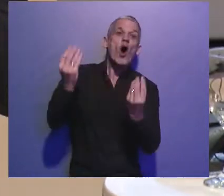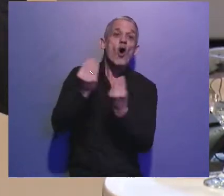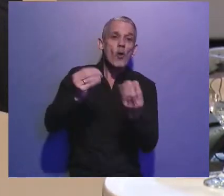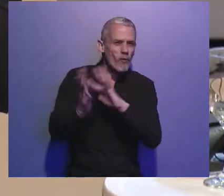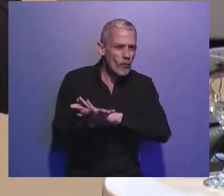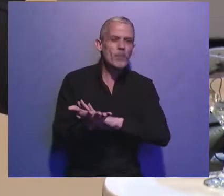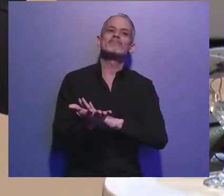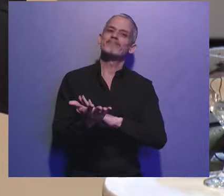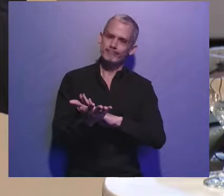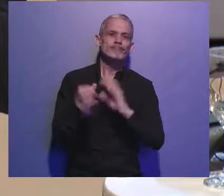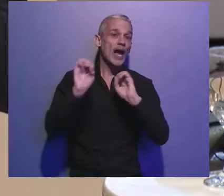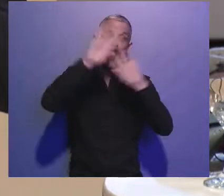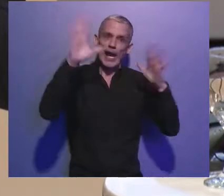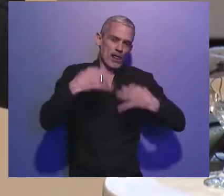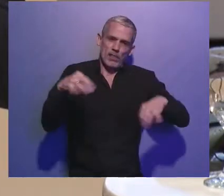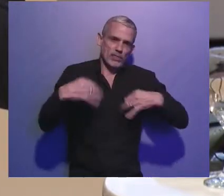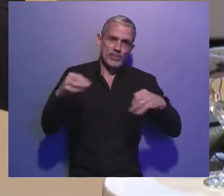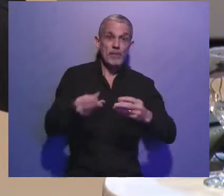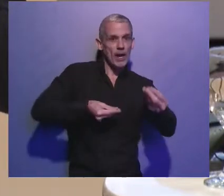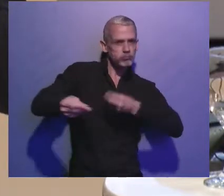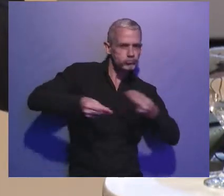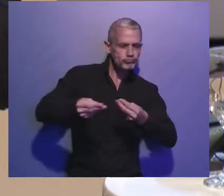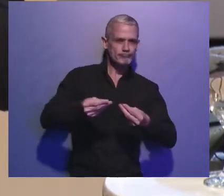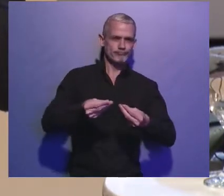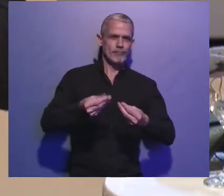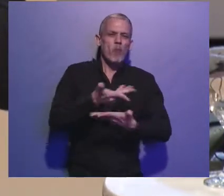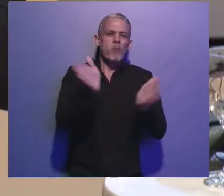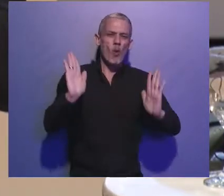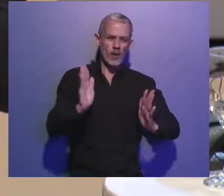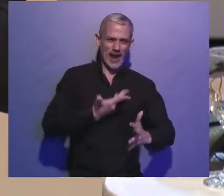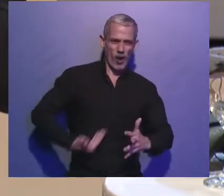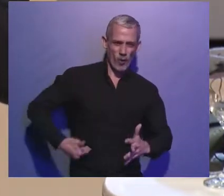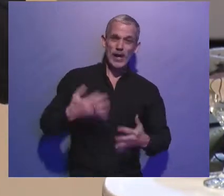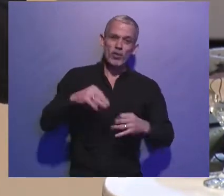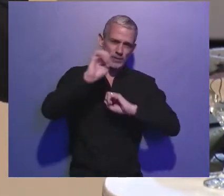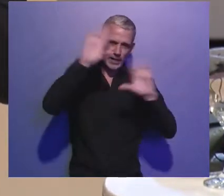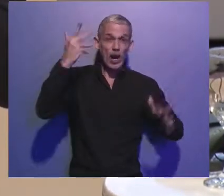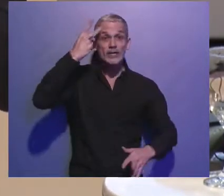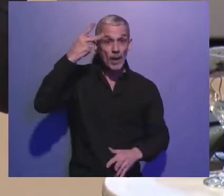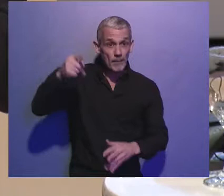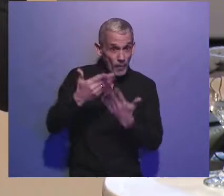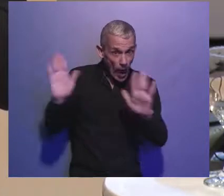public administration. In this context, São Paulo Aberta and open government,